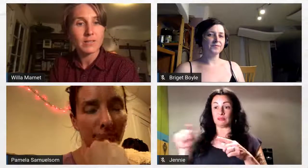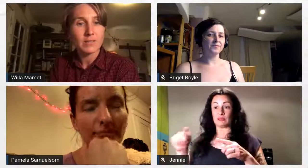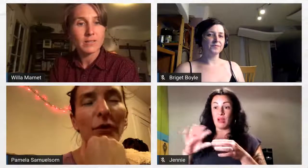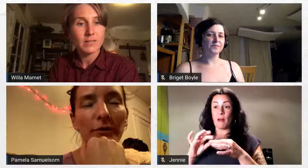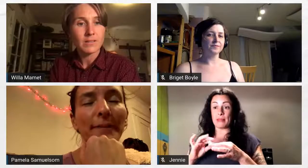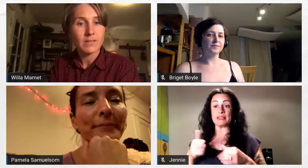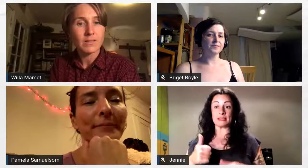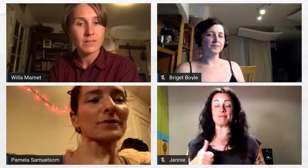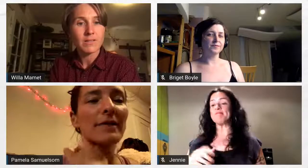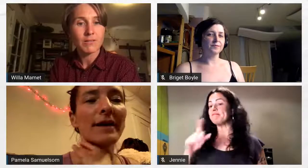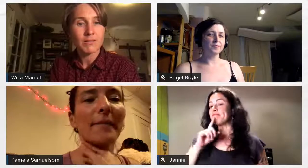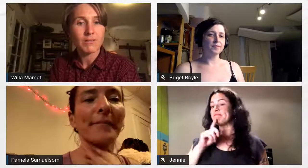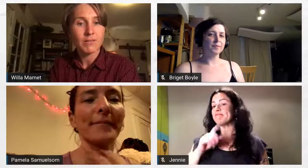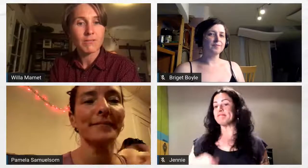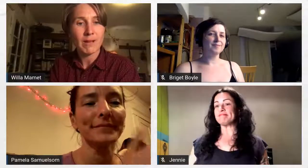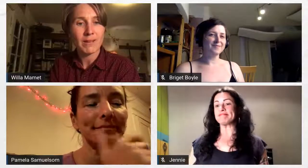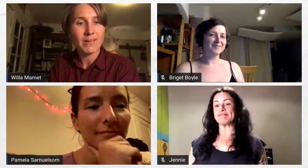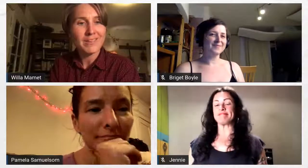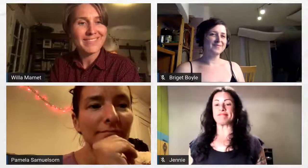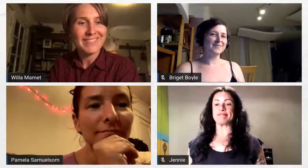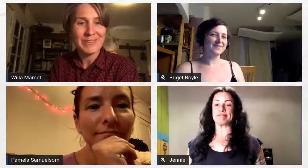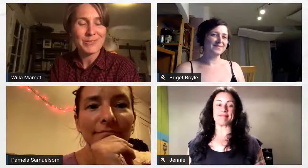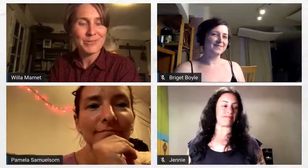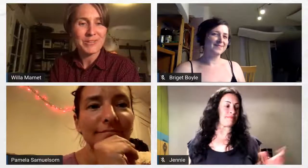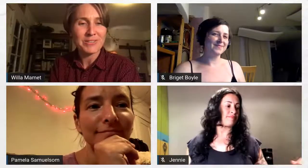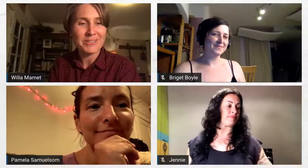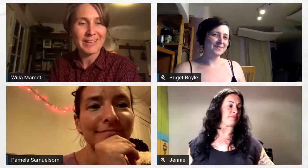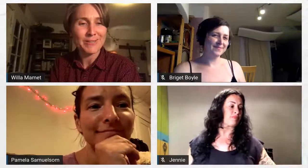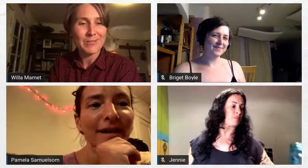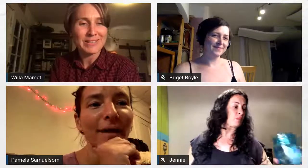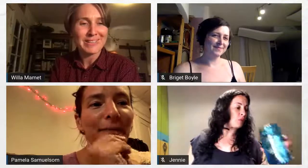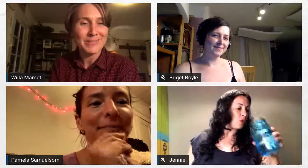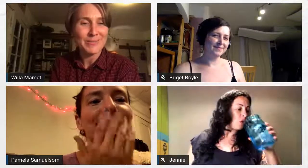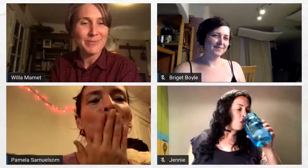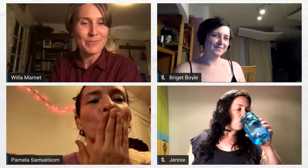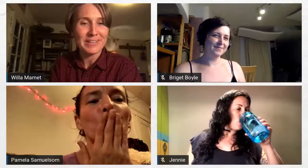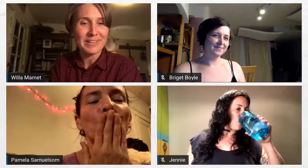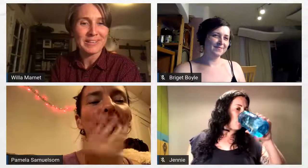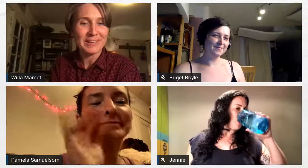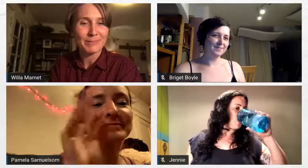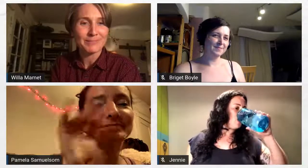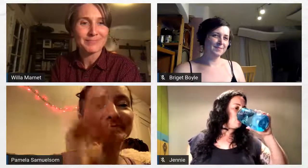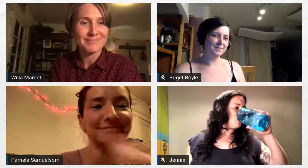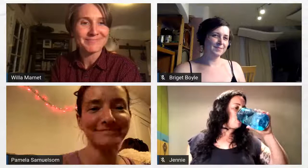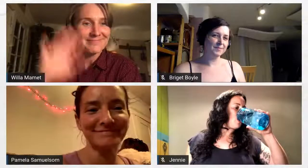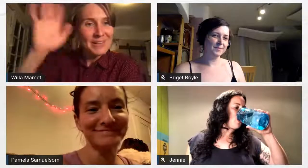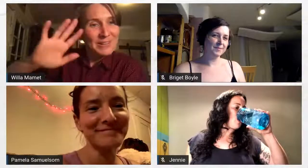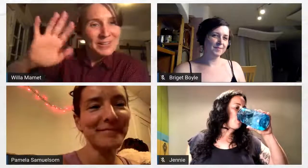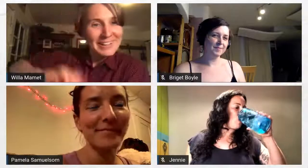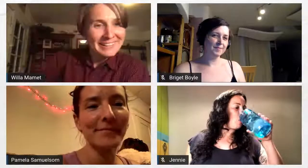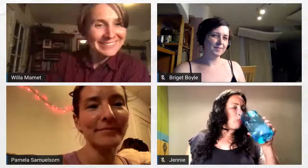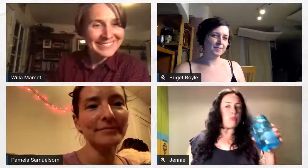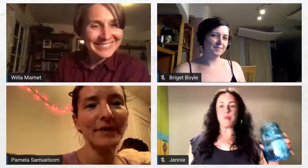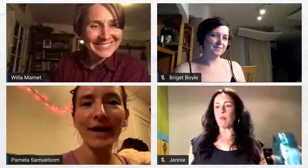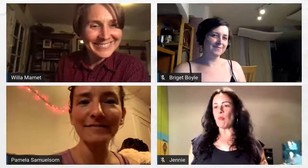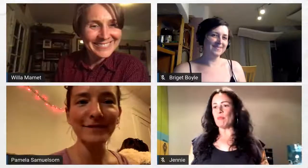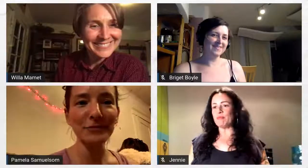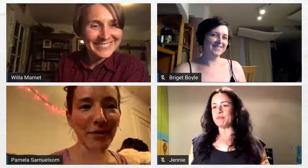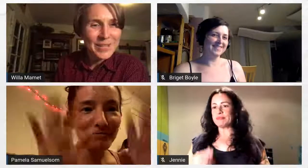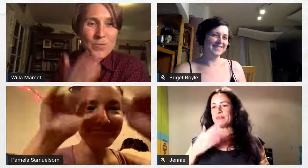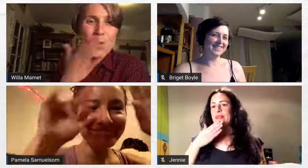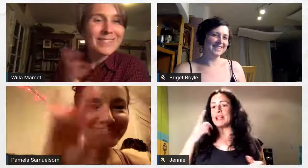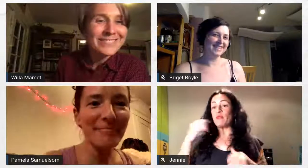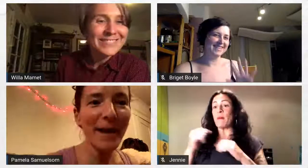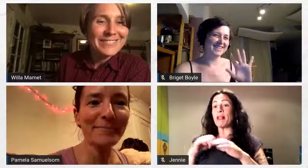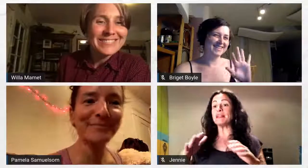comments. Totally. I'll do that right now. Rad. Thank you so much. Thank you for blessing us with your music, and I'll call you later. Okay. Love